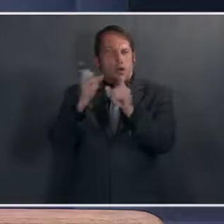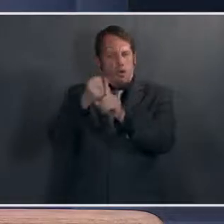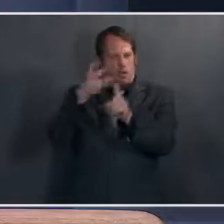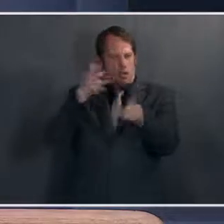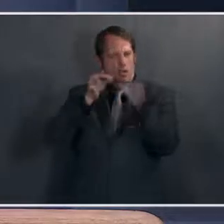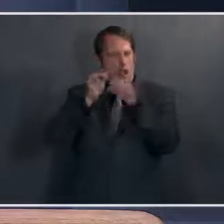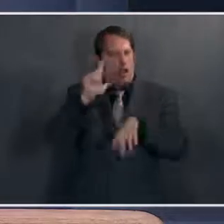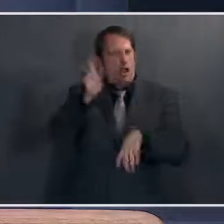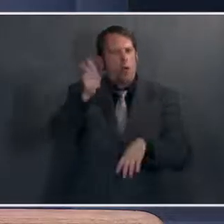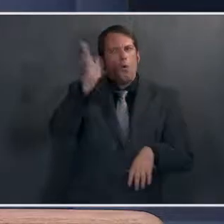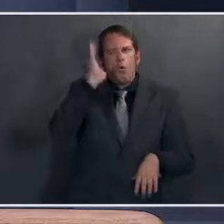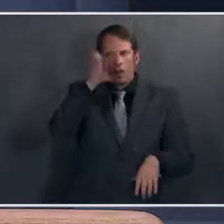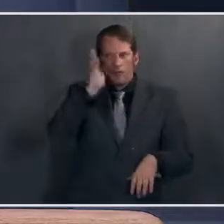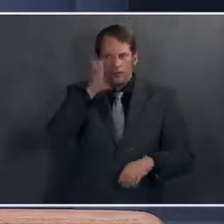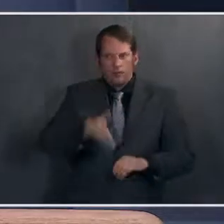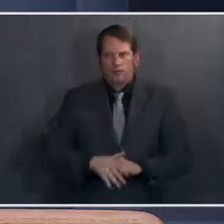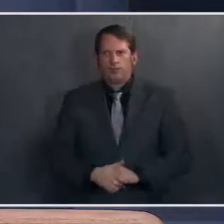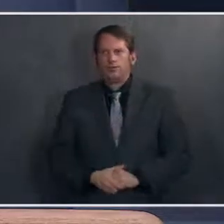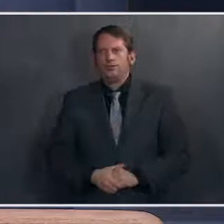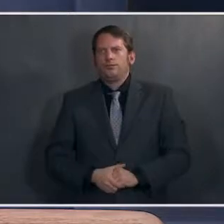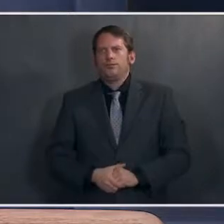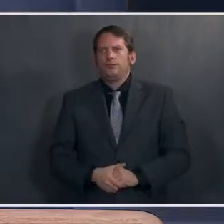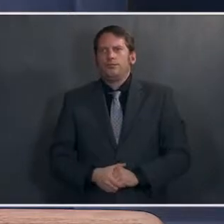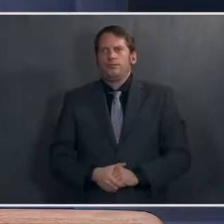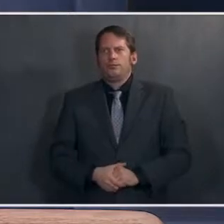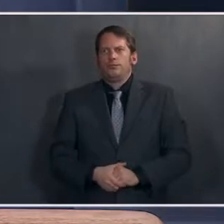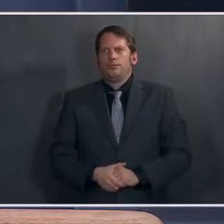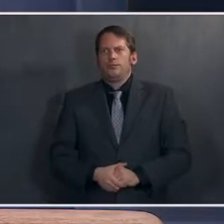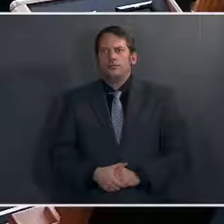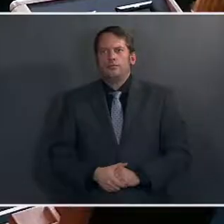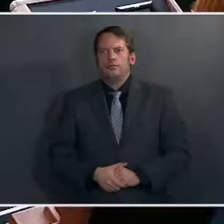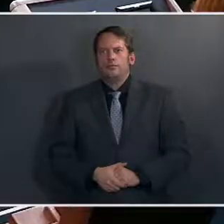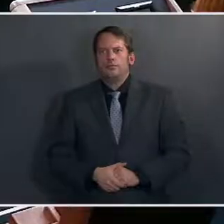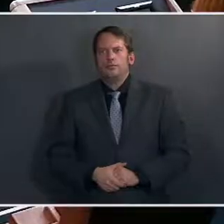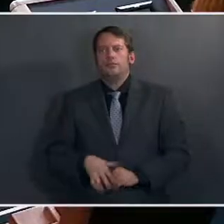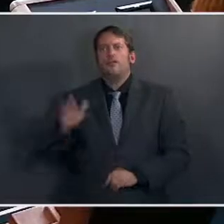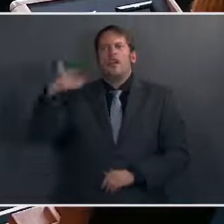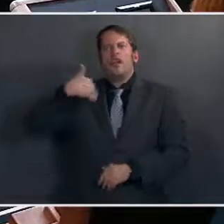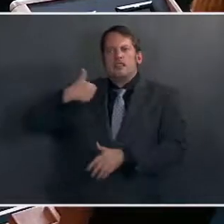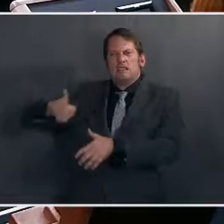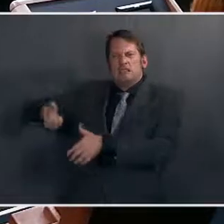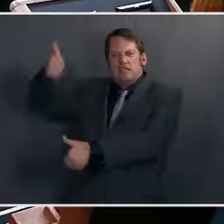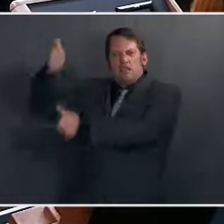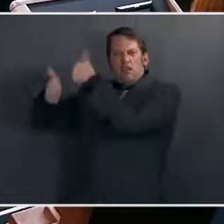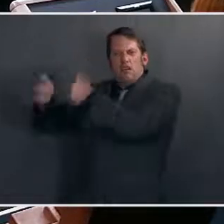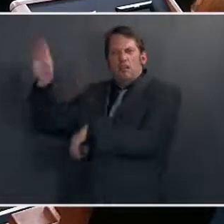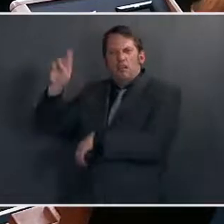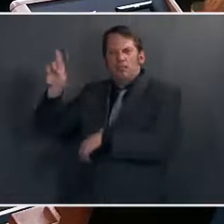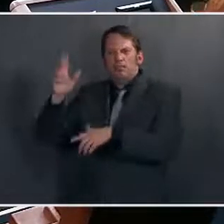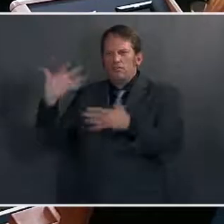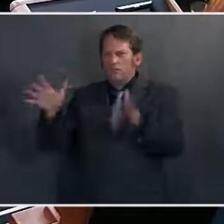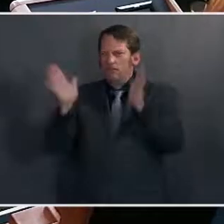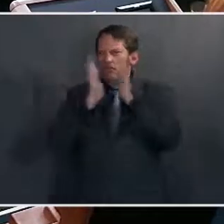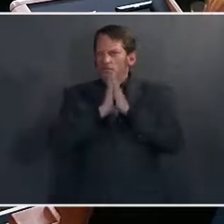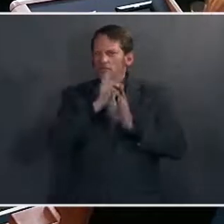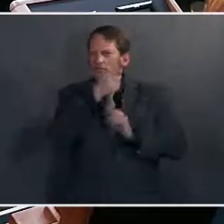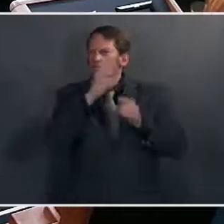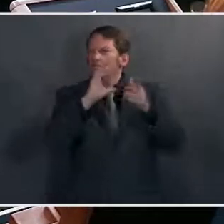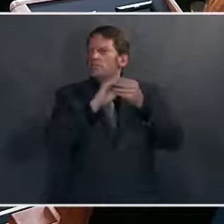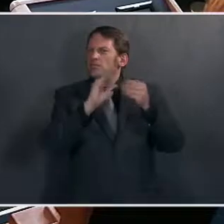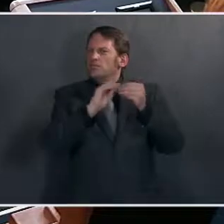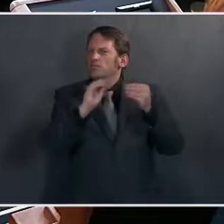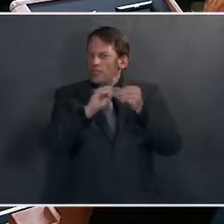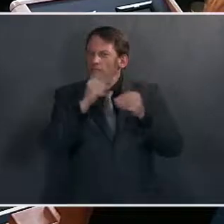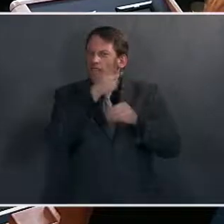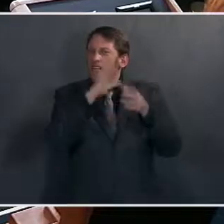Republican on the House Armed Services Committee is asking you to apologize for some of the comments that you made yesterday in the briefing room about the Space Force. Will